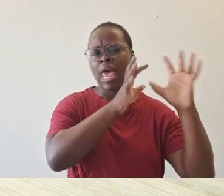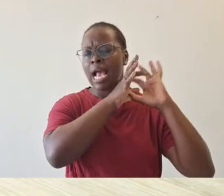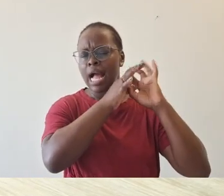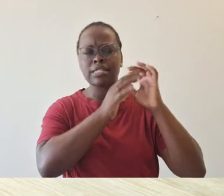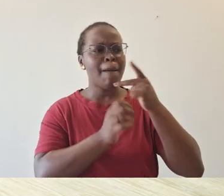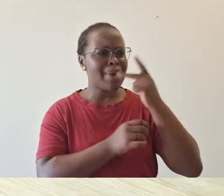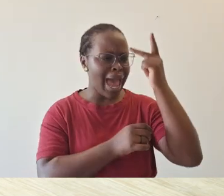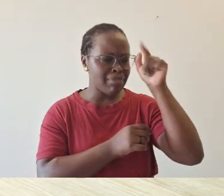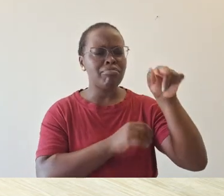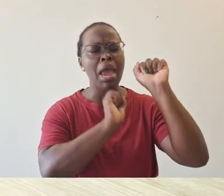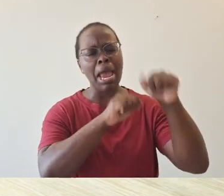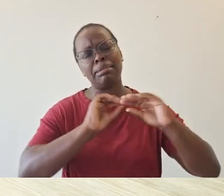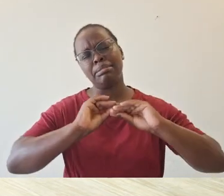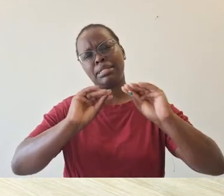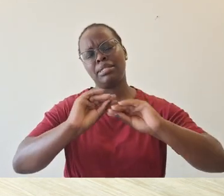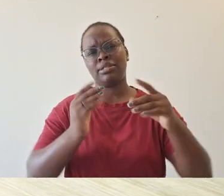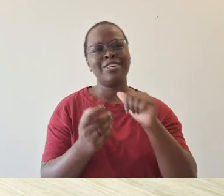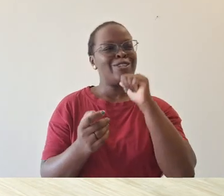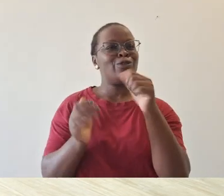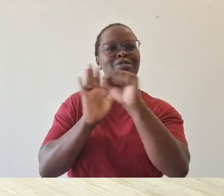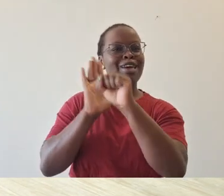sprint, where we were testing in a very